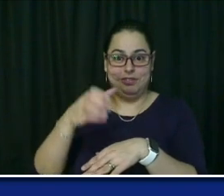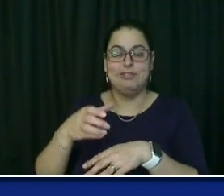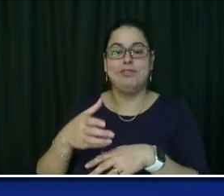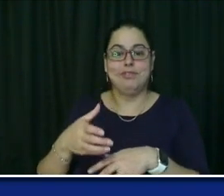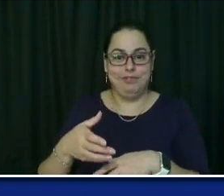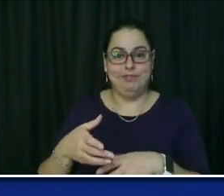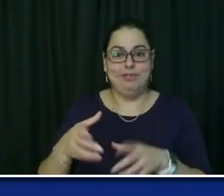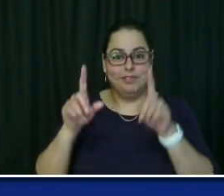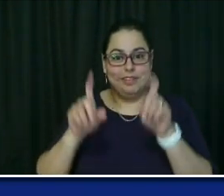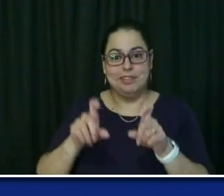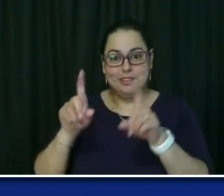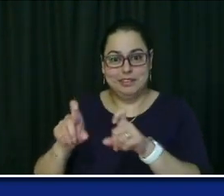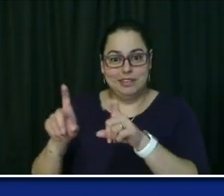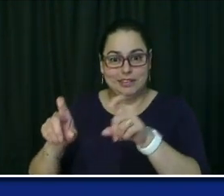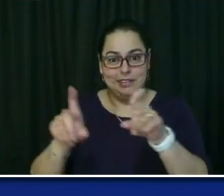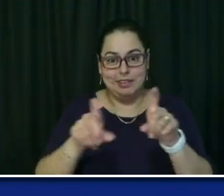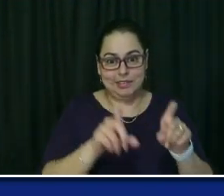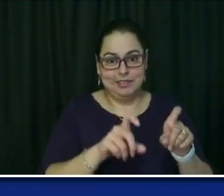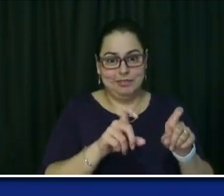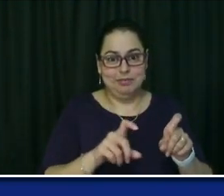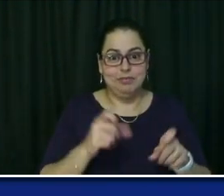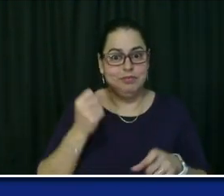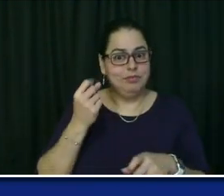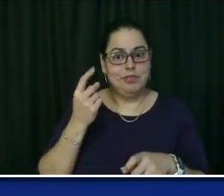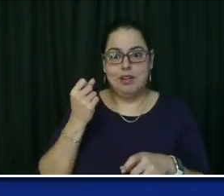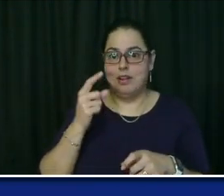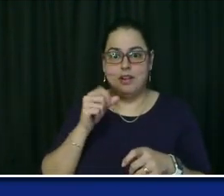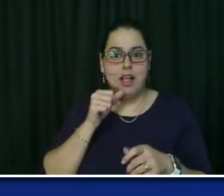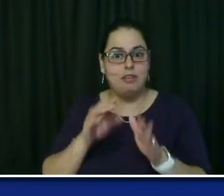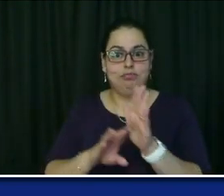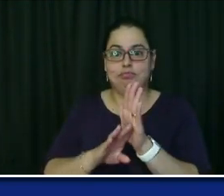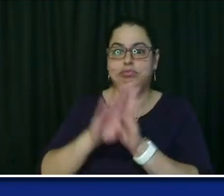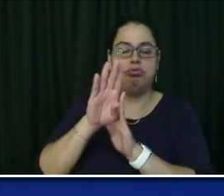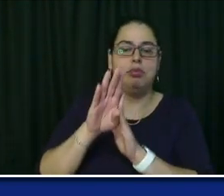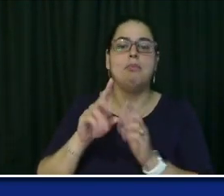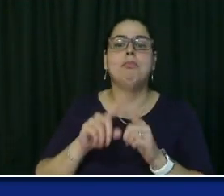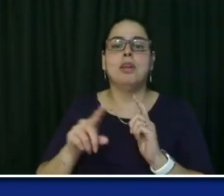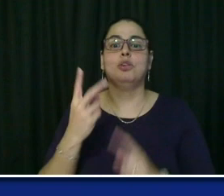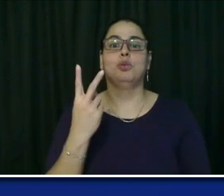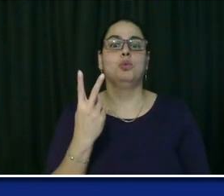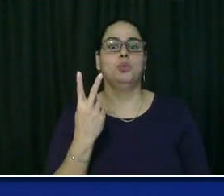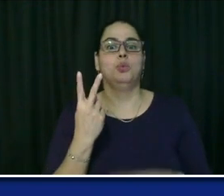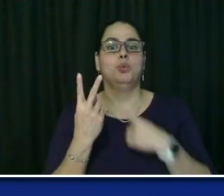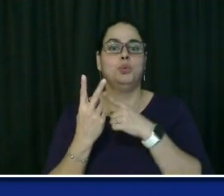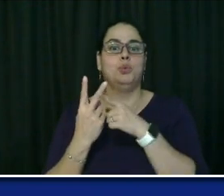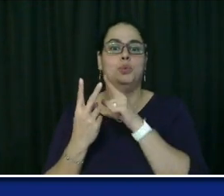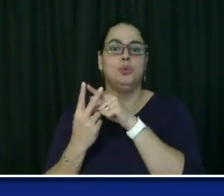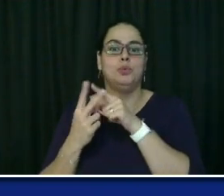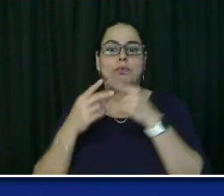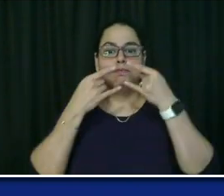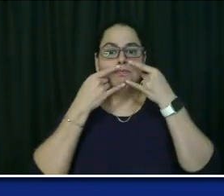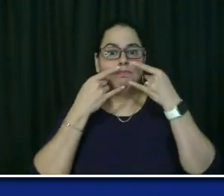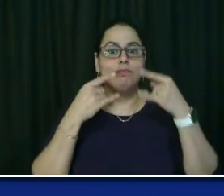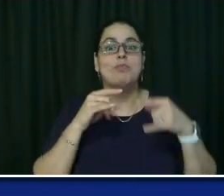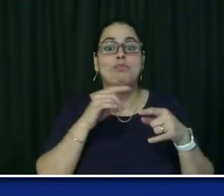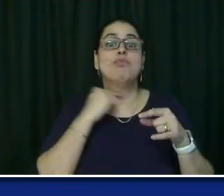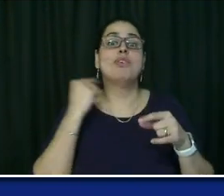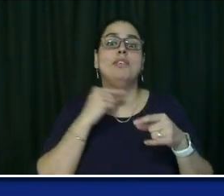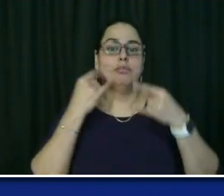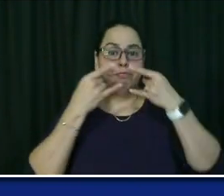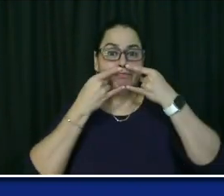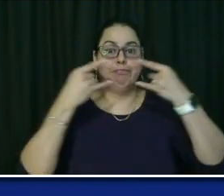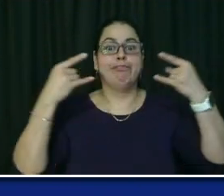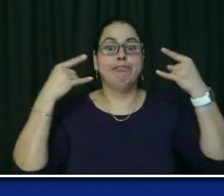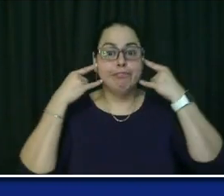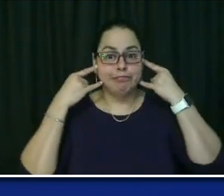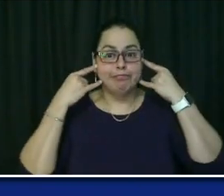means that the priests who were positive but wore masks when they were celebrating the Mass and